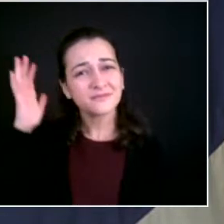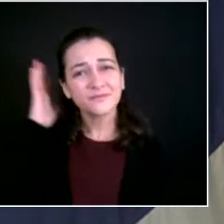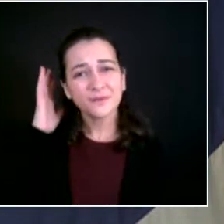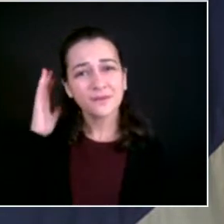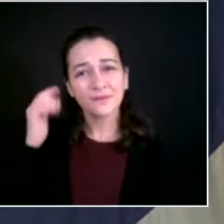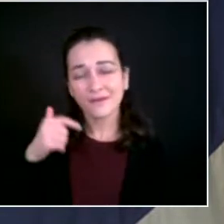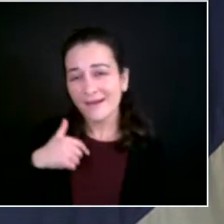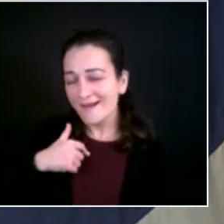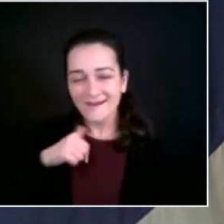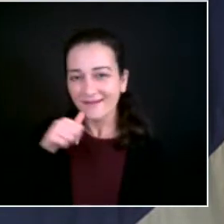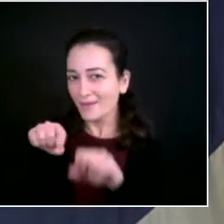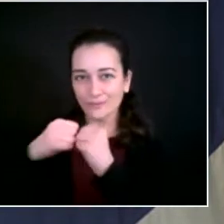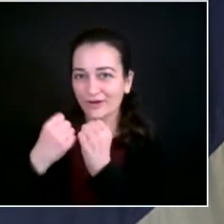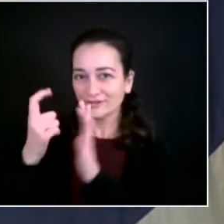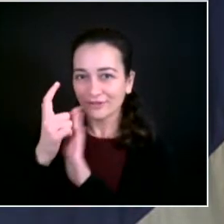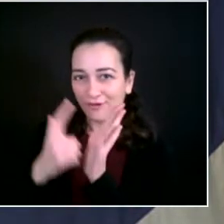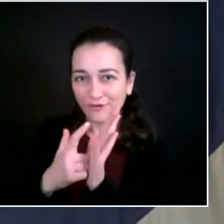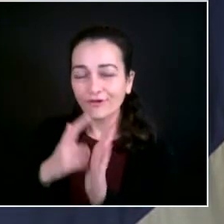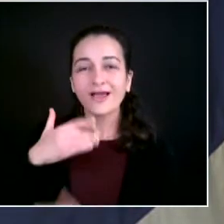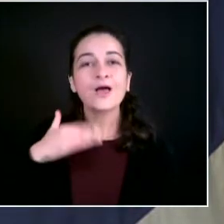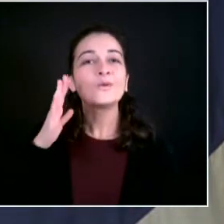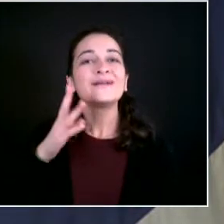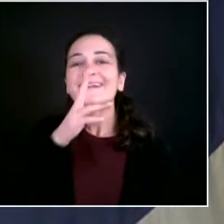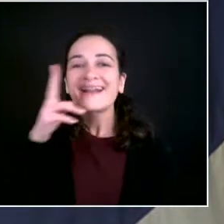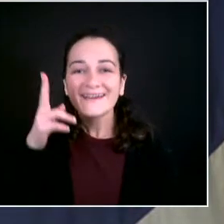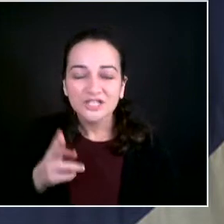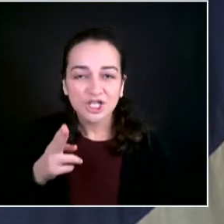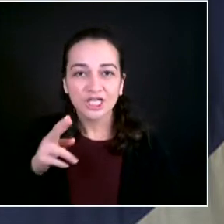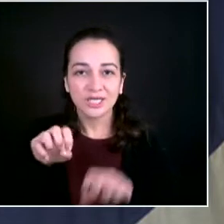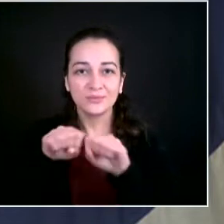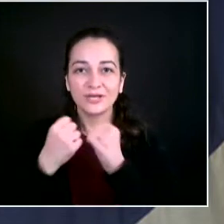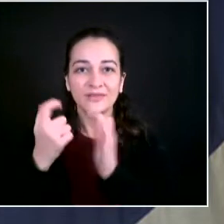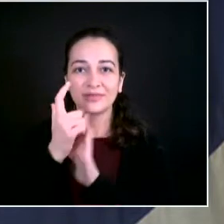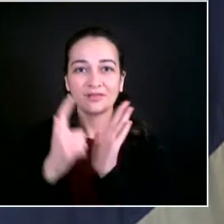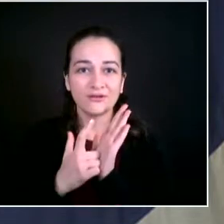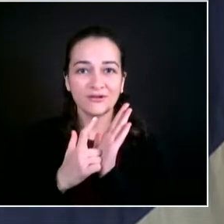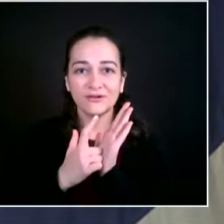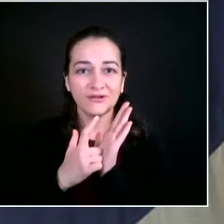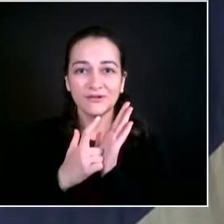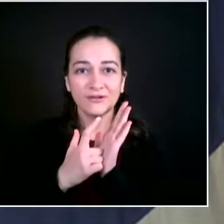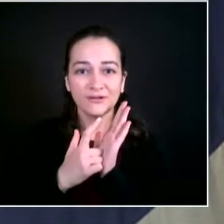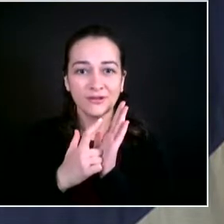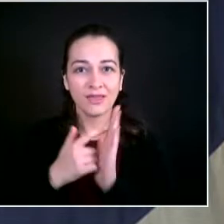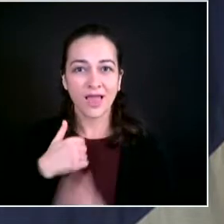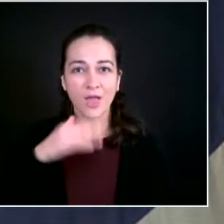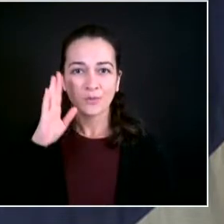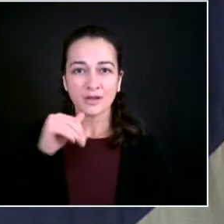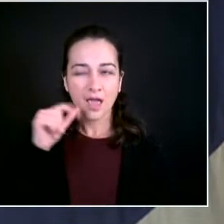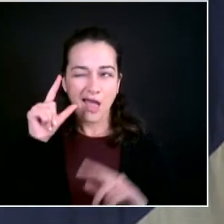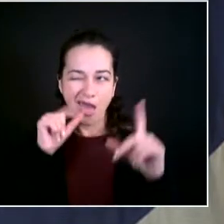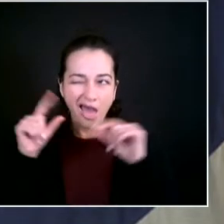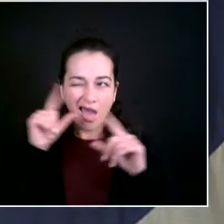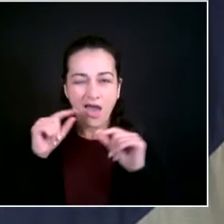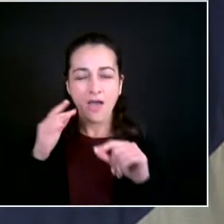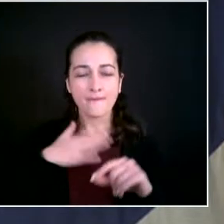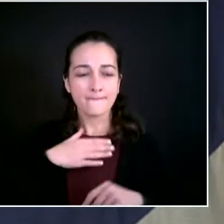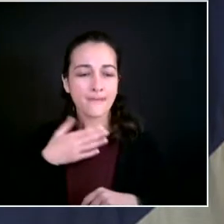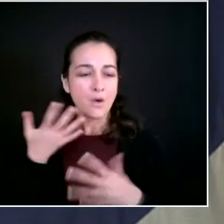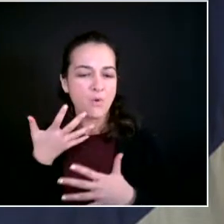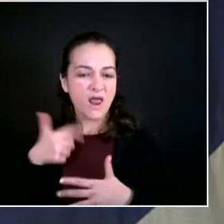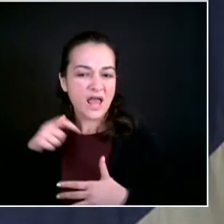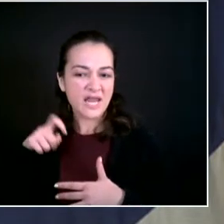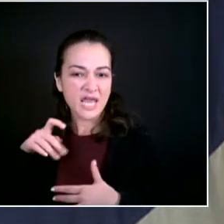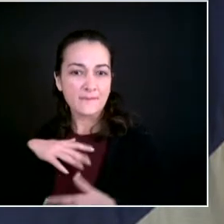any personal benefit above my solemn responsibility as your mayor. It is worth repeating the